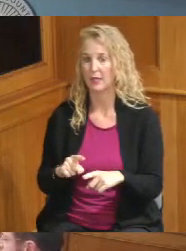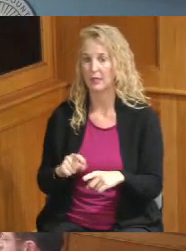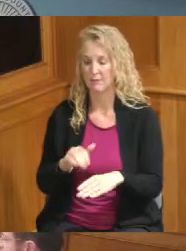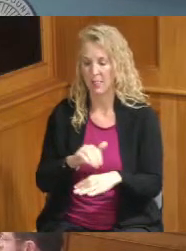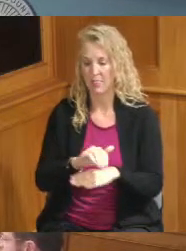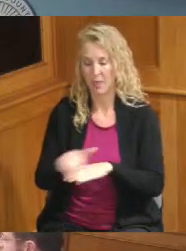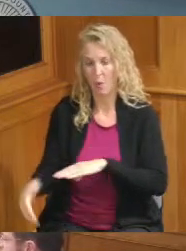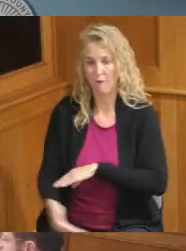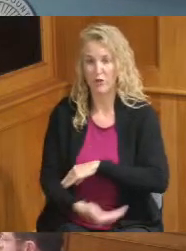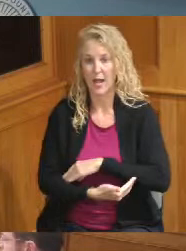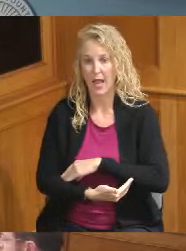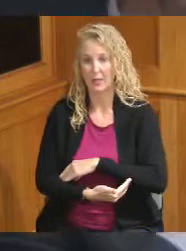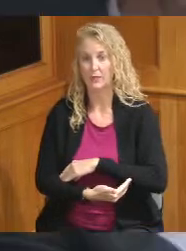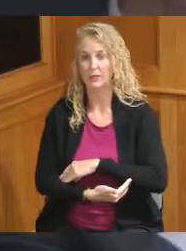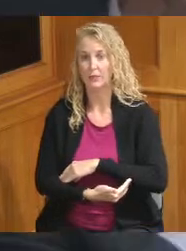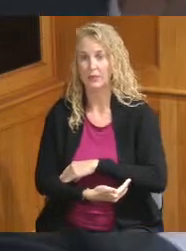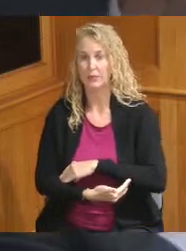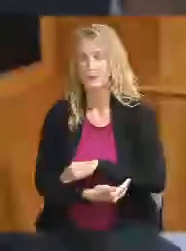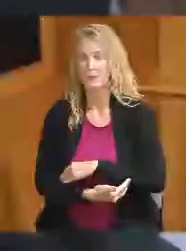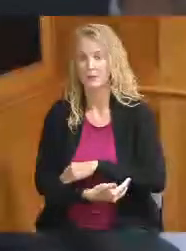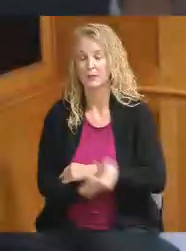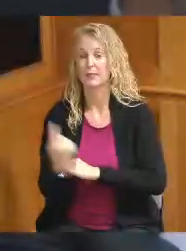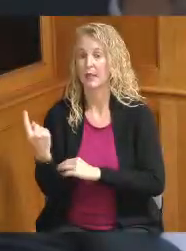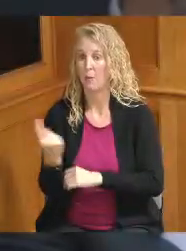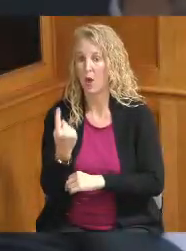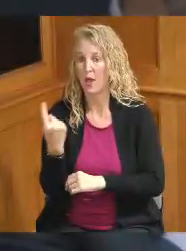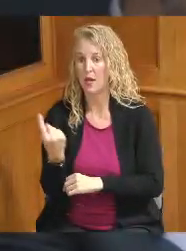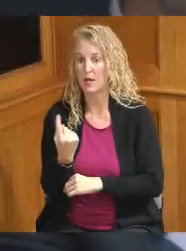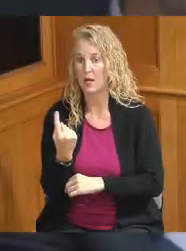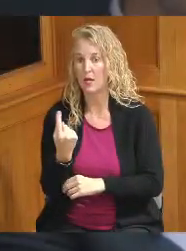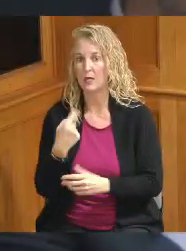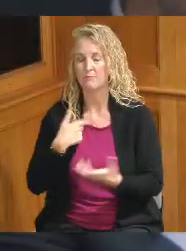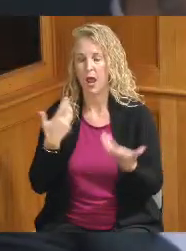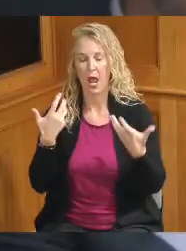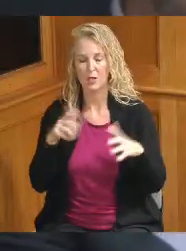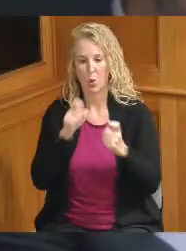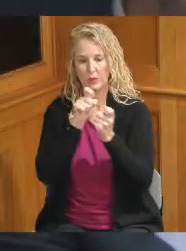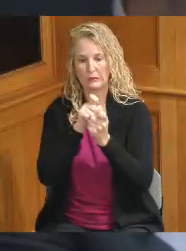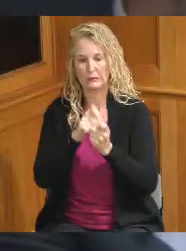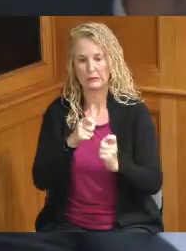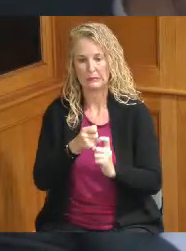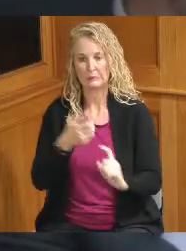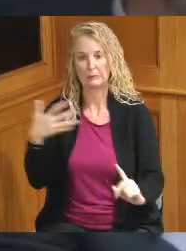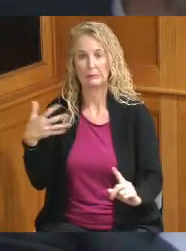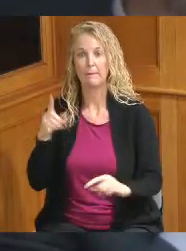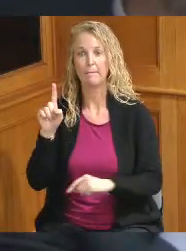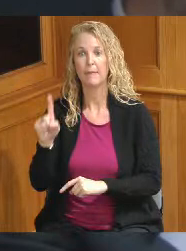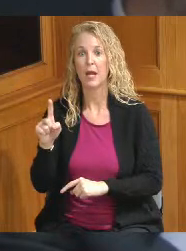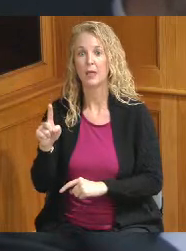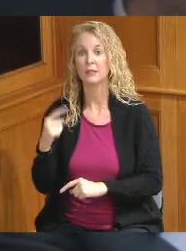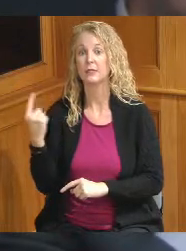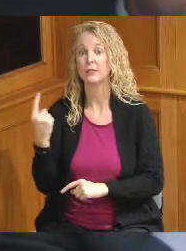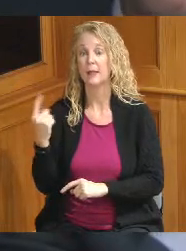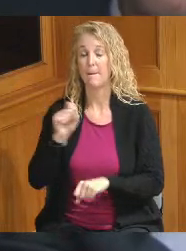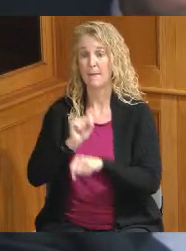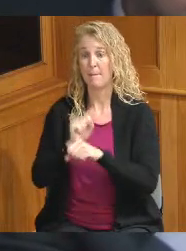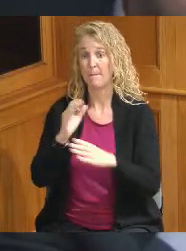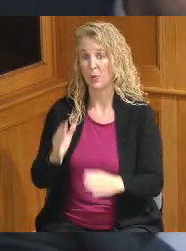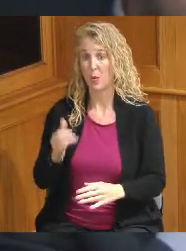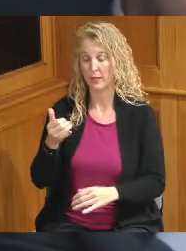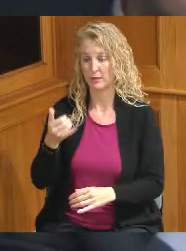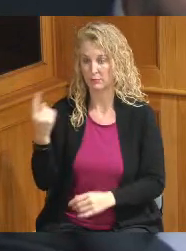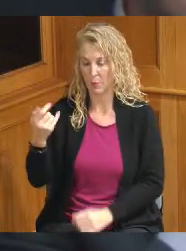night shift, where there was an individual, and I don't want to go into too much detail, I suppose, but one of the dispatchers took a call